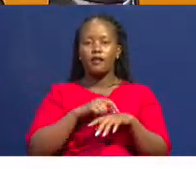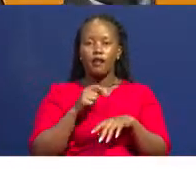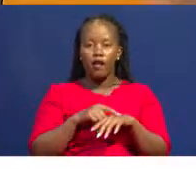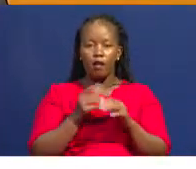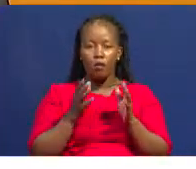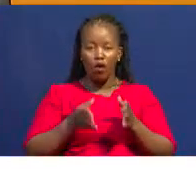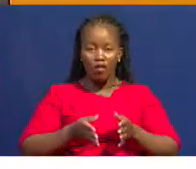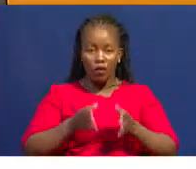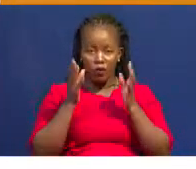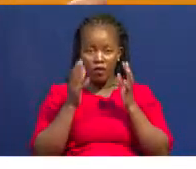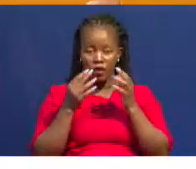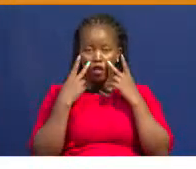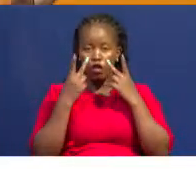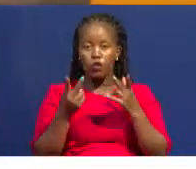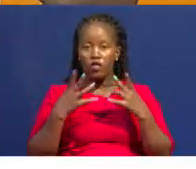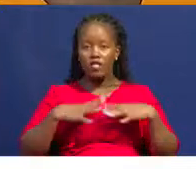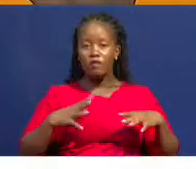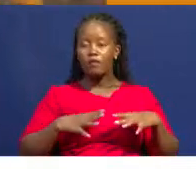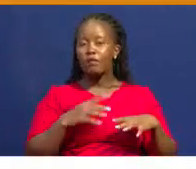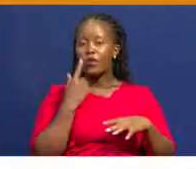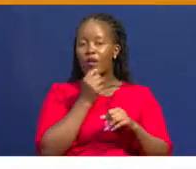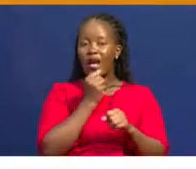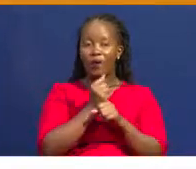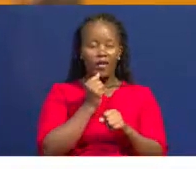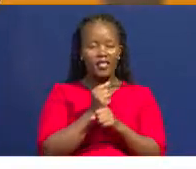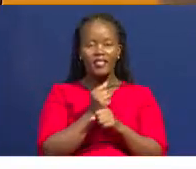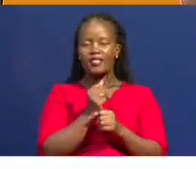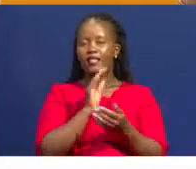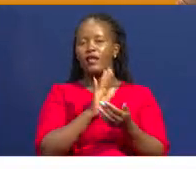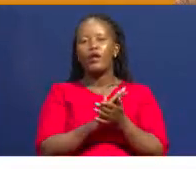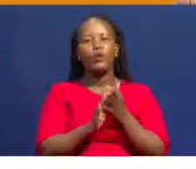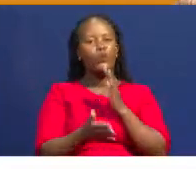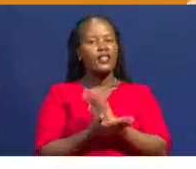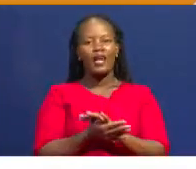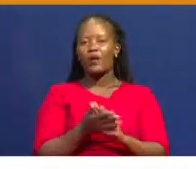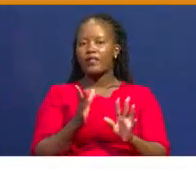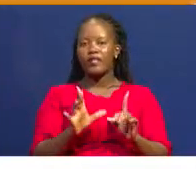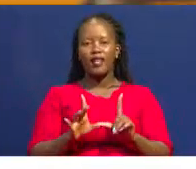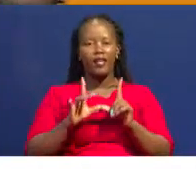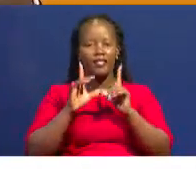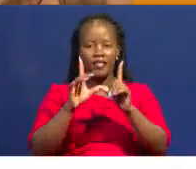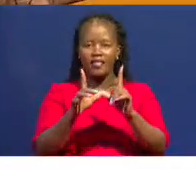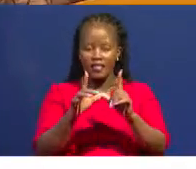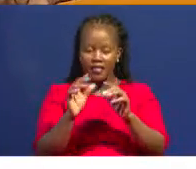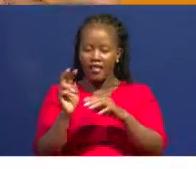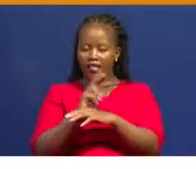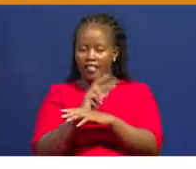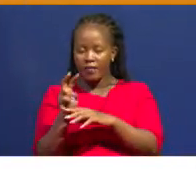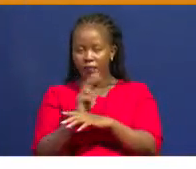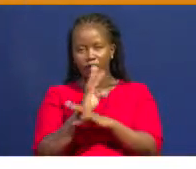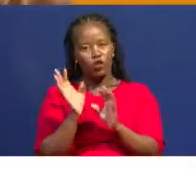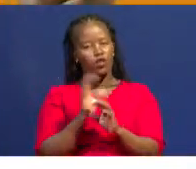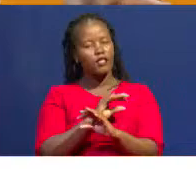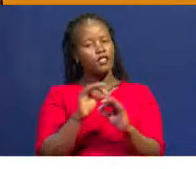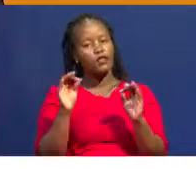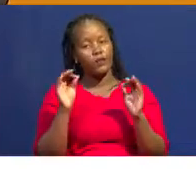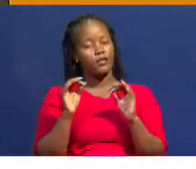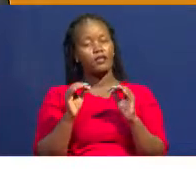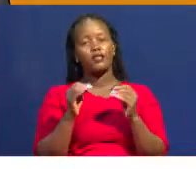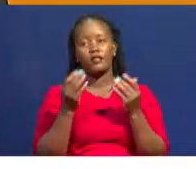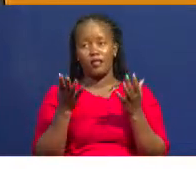are operating, they don't have a license, they don't have inspection. Through that, now they